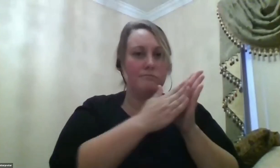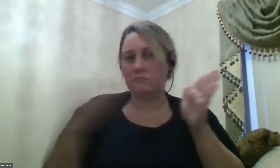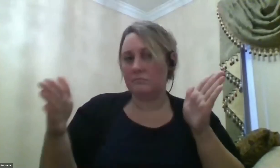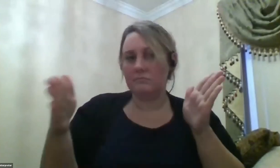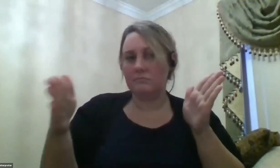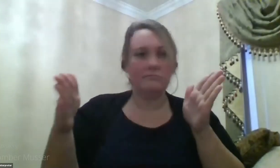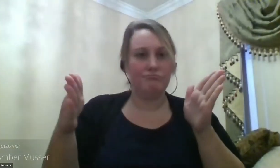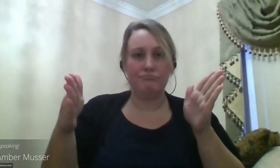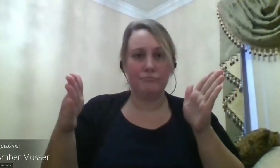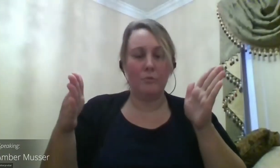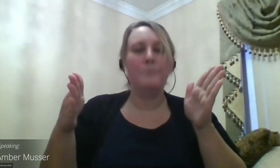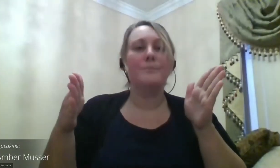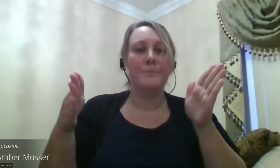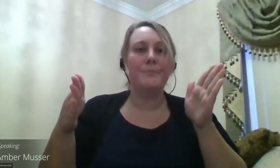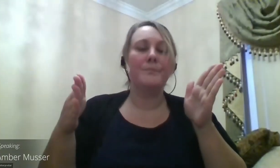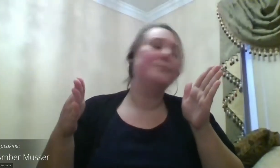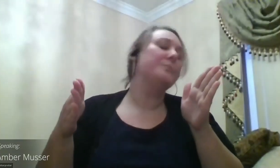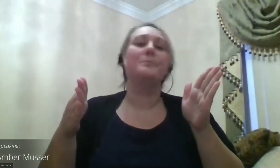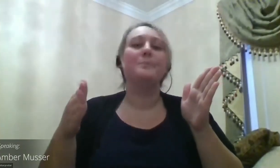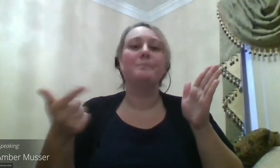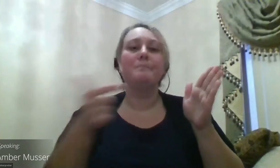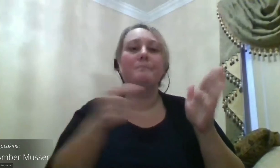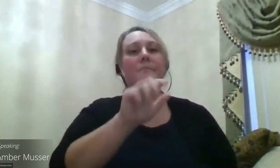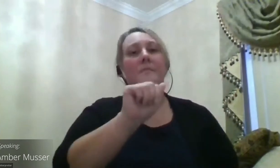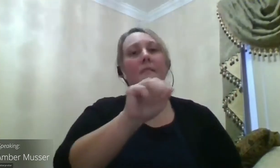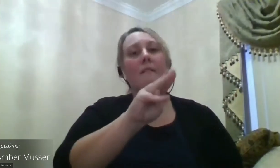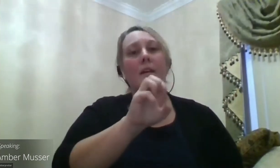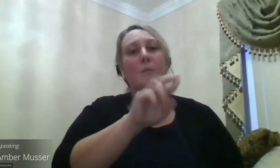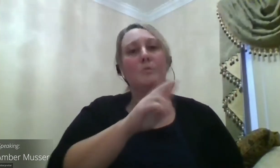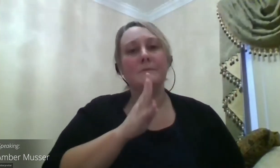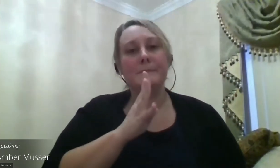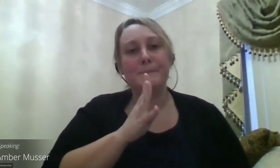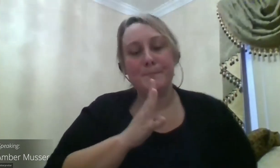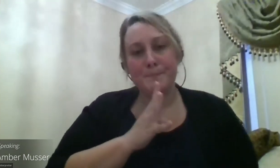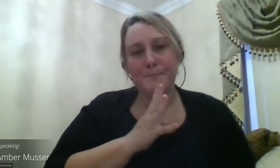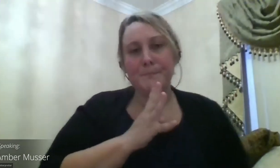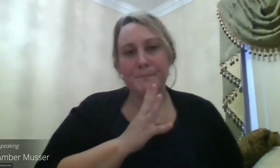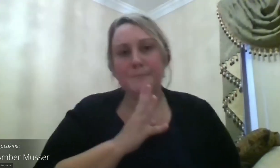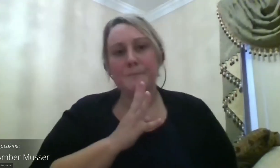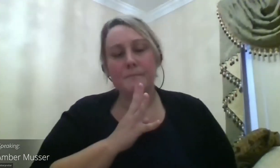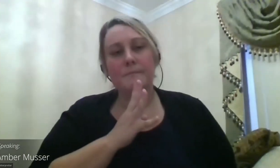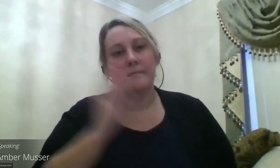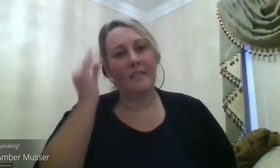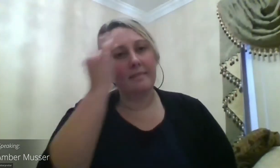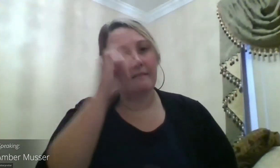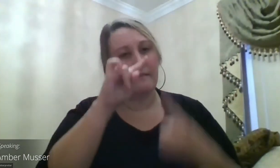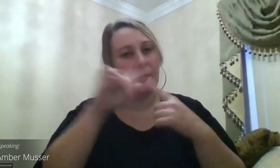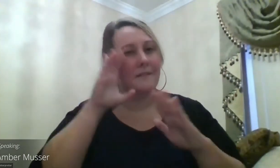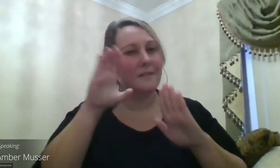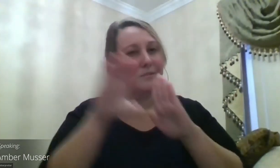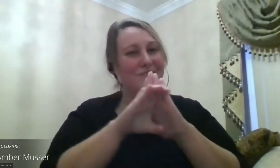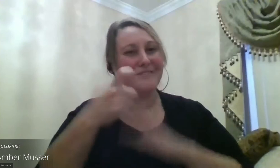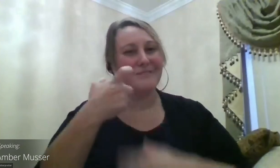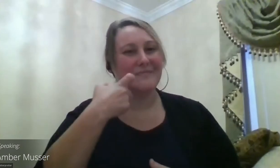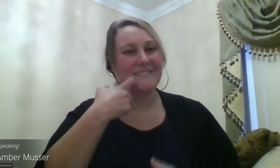persistent desire, right? Where it's sort of like this, there's the time and then there's also like the moments that sort of,